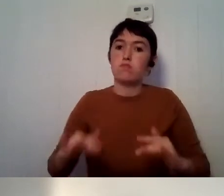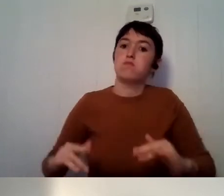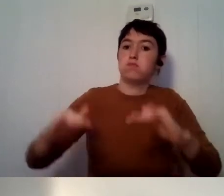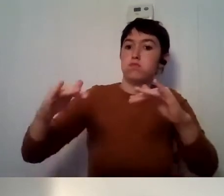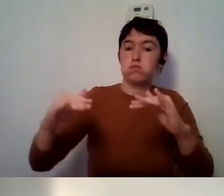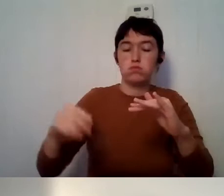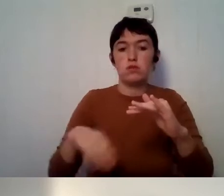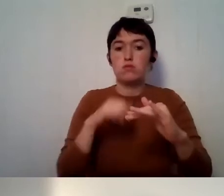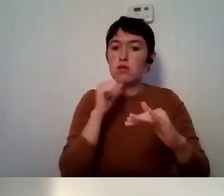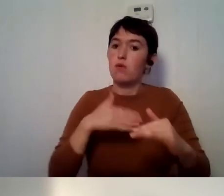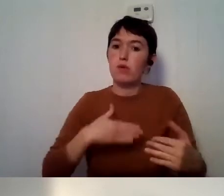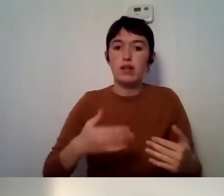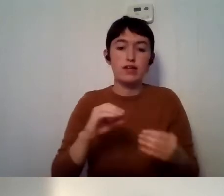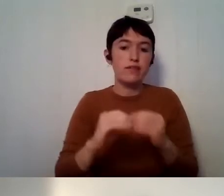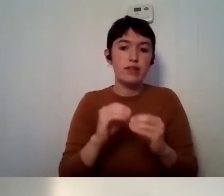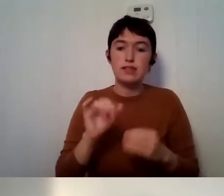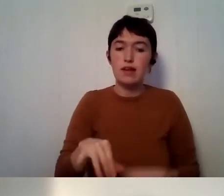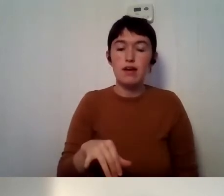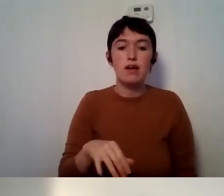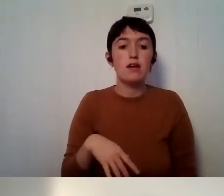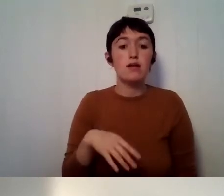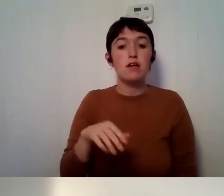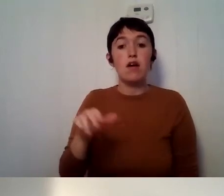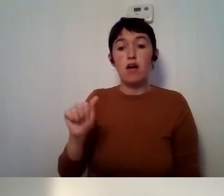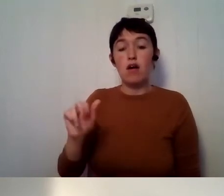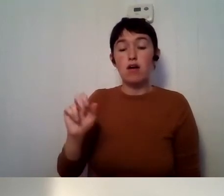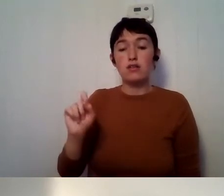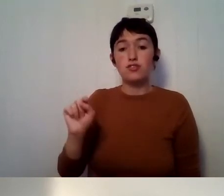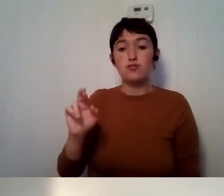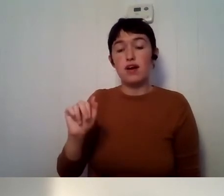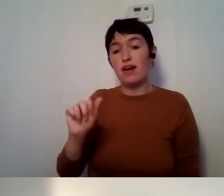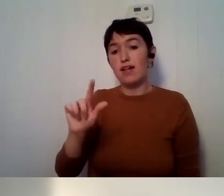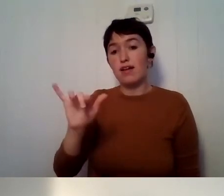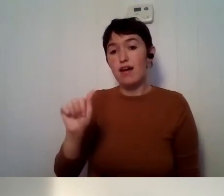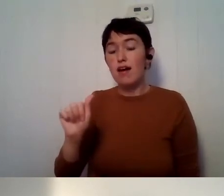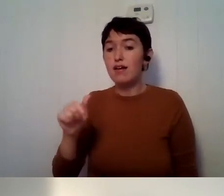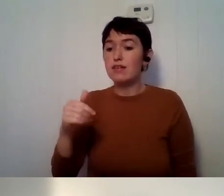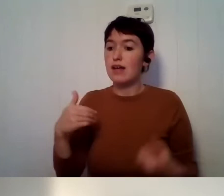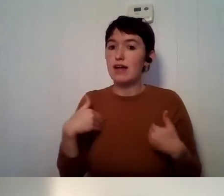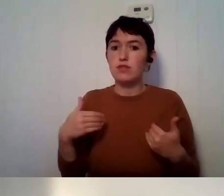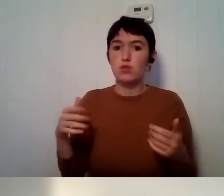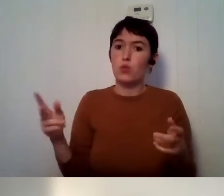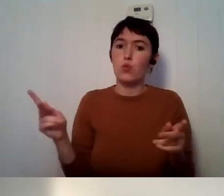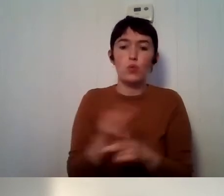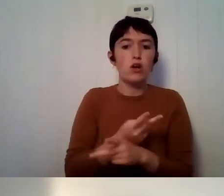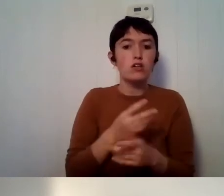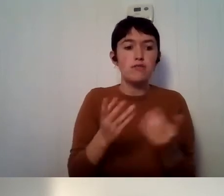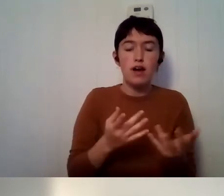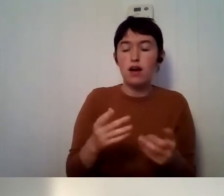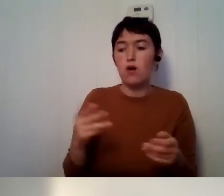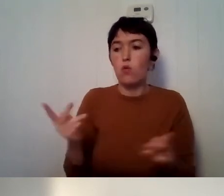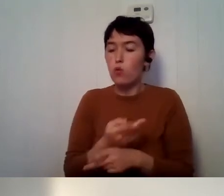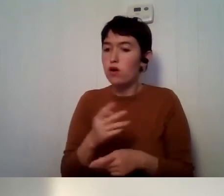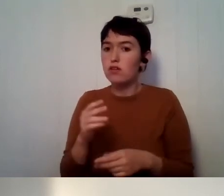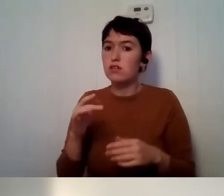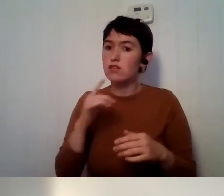Australia, after the worst fires it's ever seen, is now having the worst floods they've ever seen. And these are events that scientists